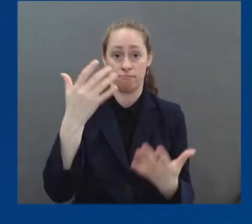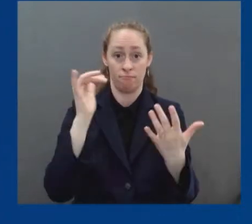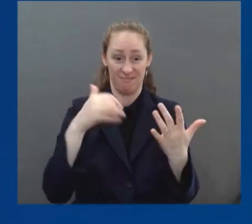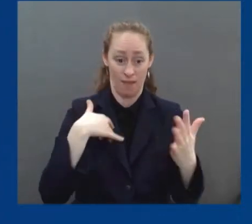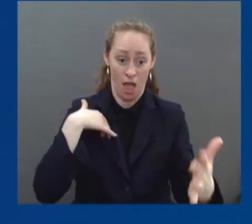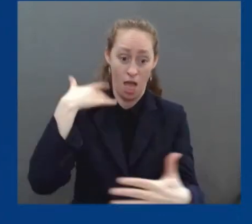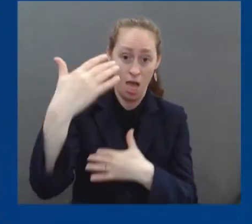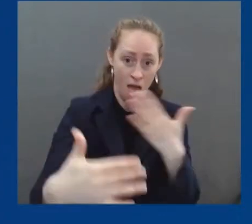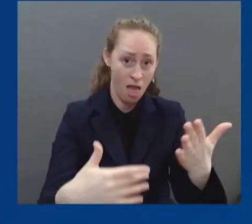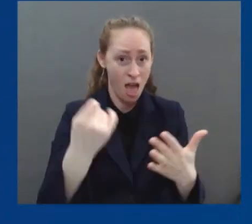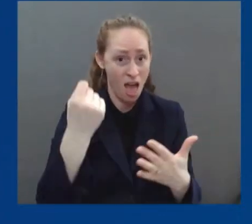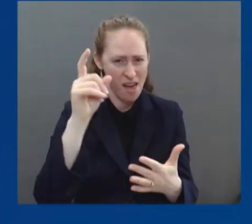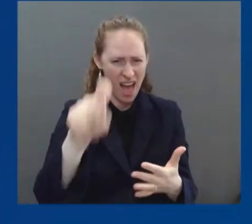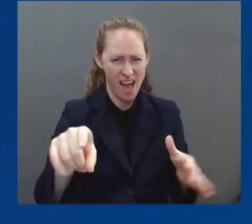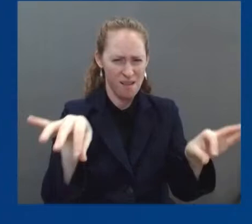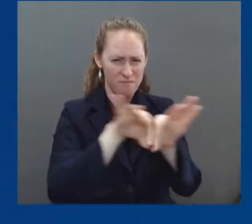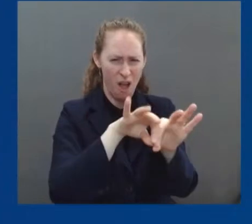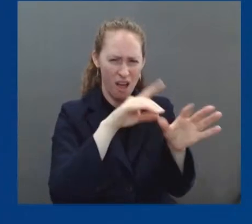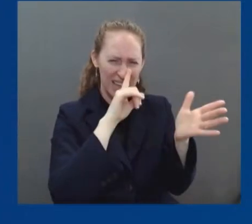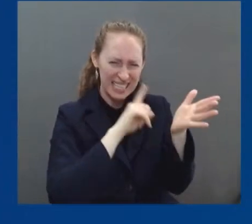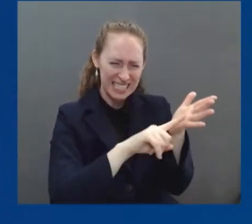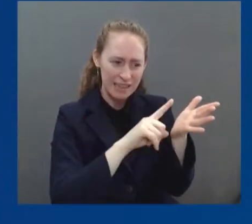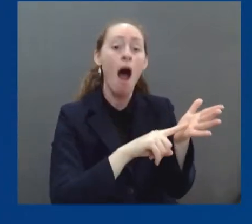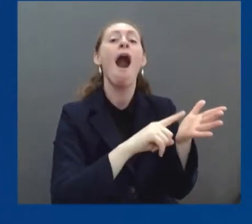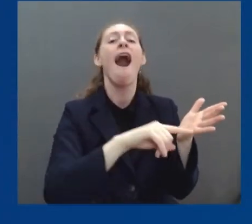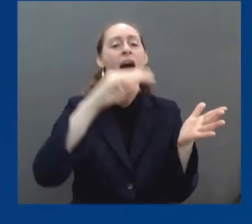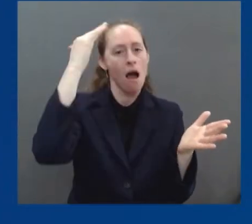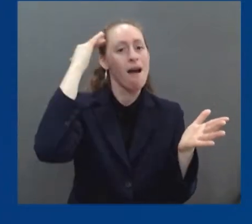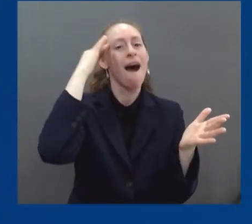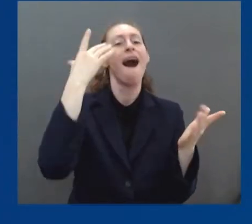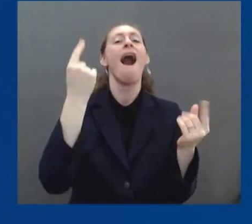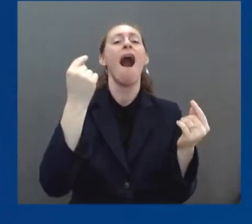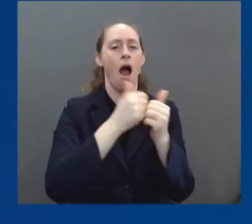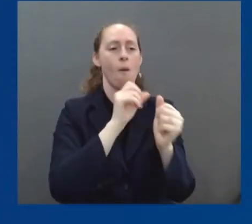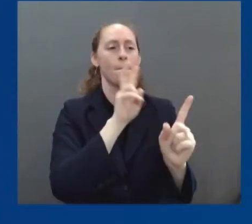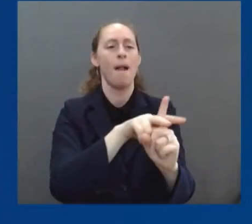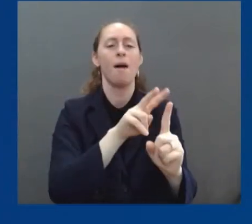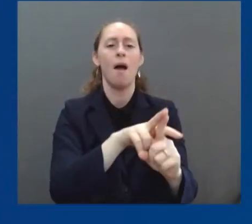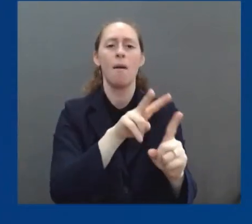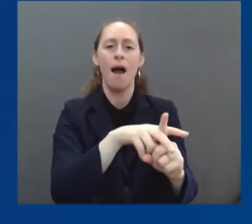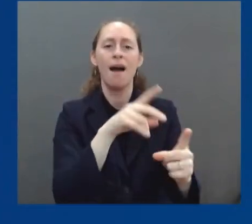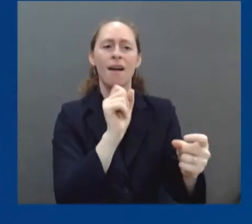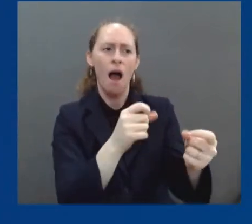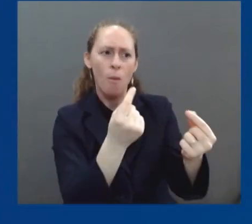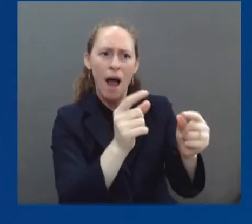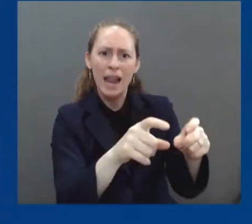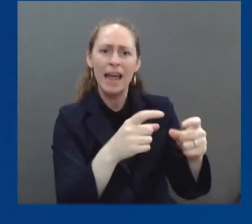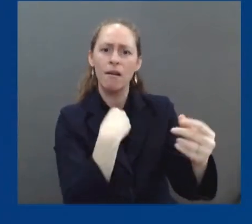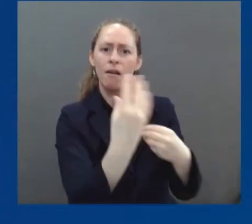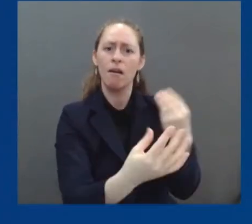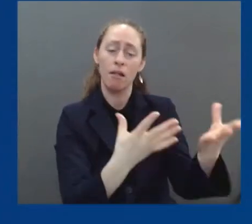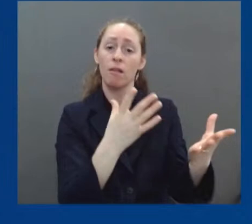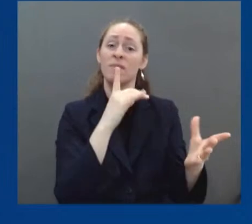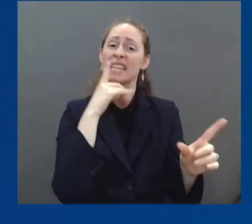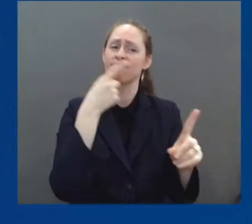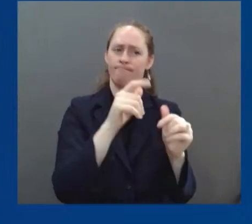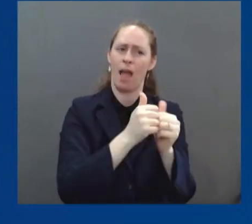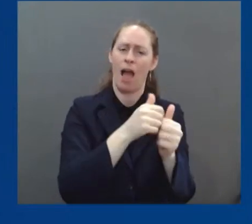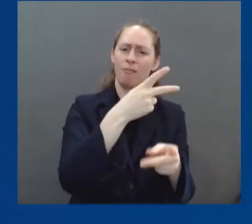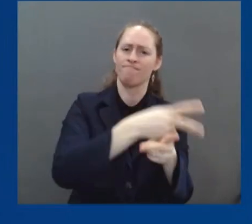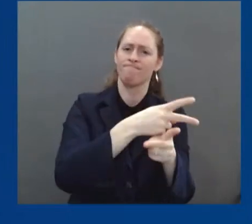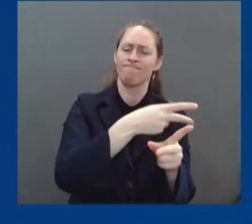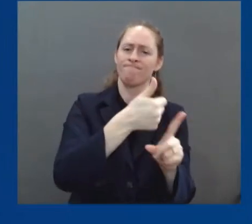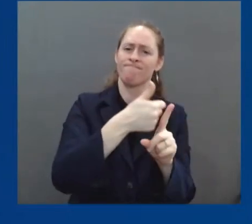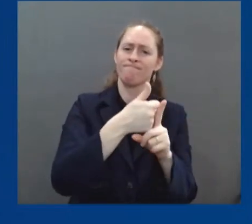the most. We continue to focus on improving care. If we receive additional financial support for it from Congress, we will launch